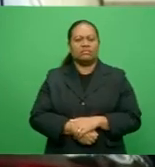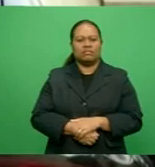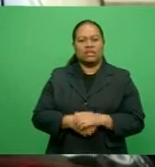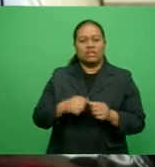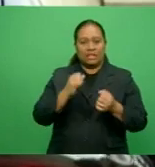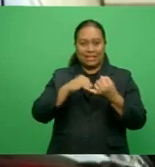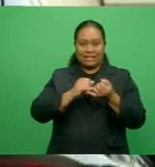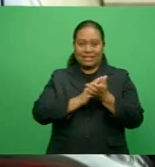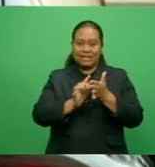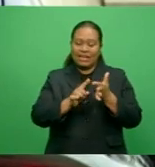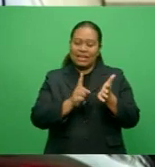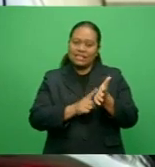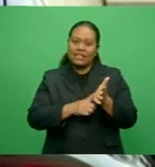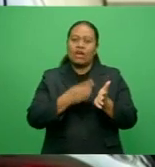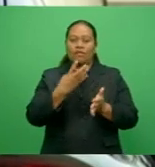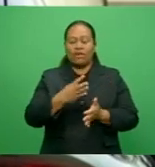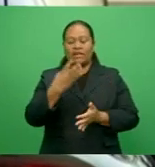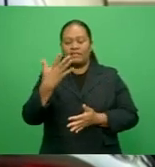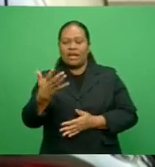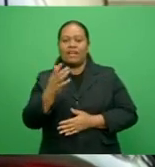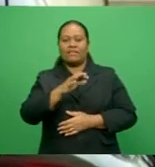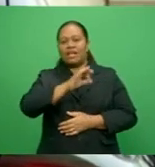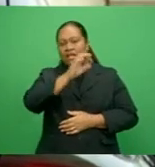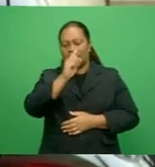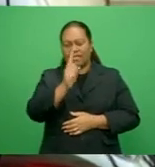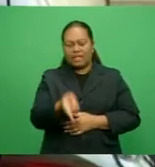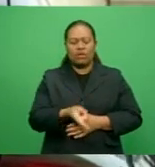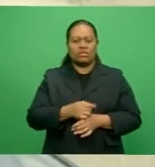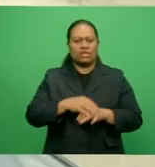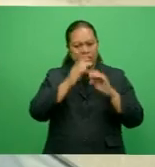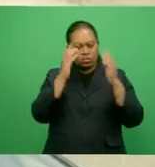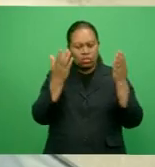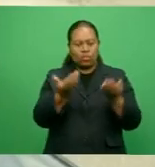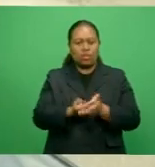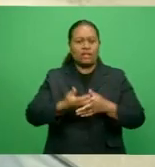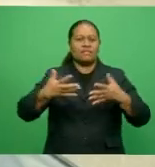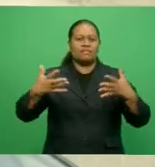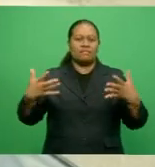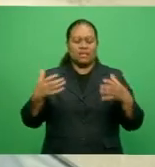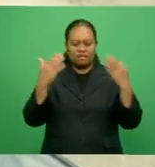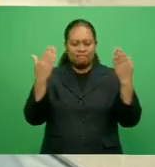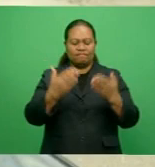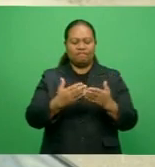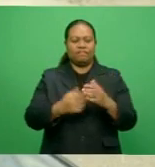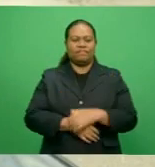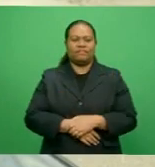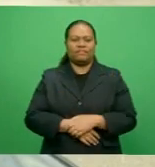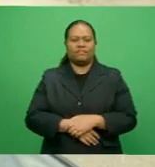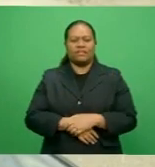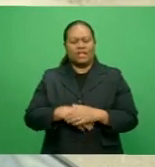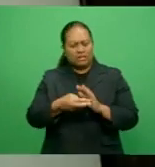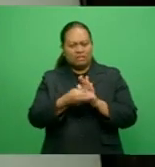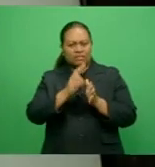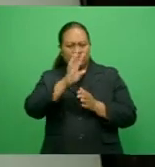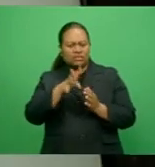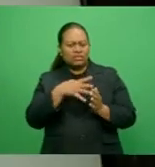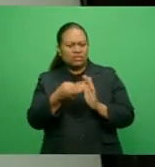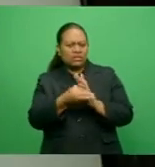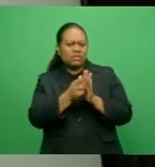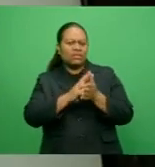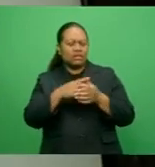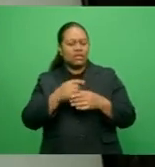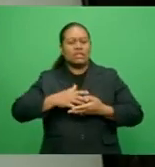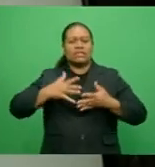Shell's network of 45,000 service stations, the world's biggest, may also see cuts. The review, which company sources say is